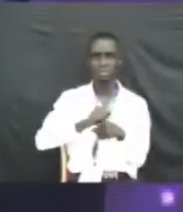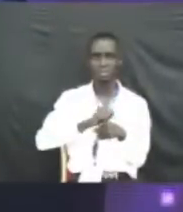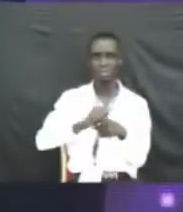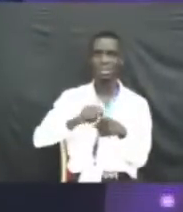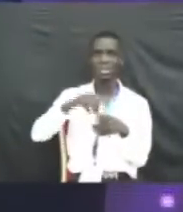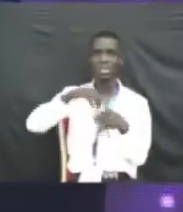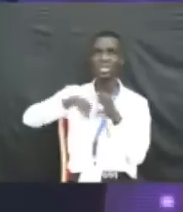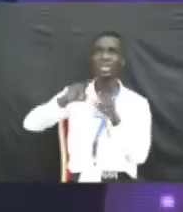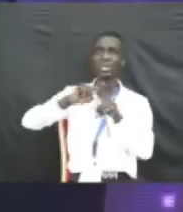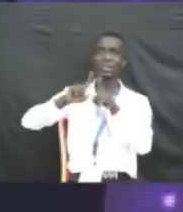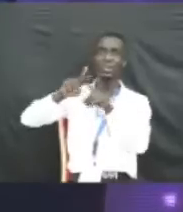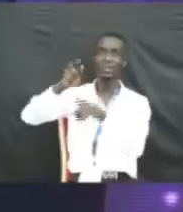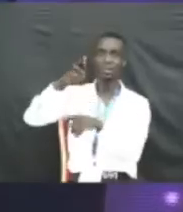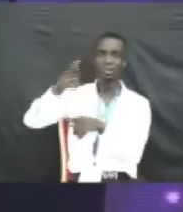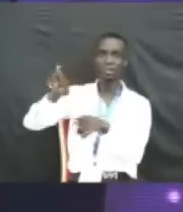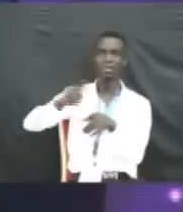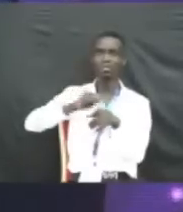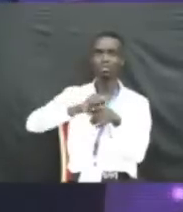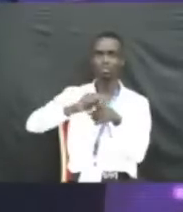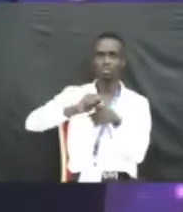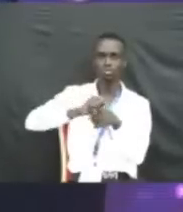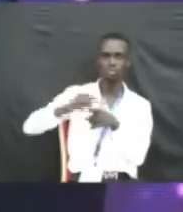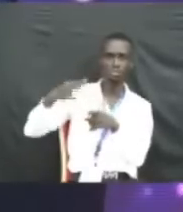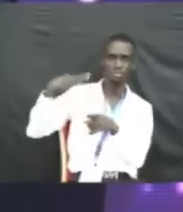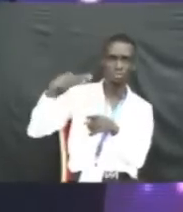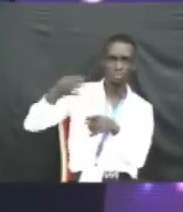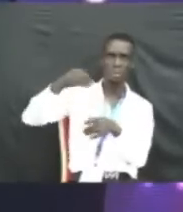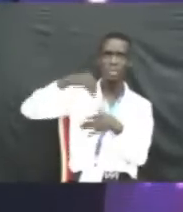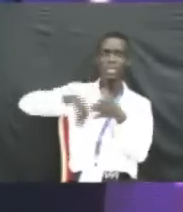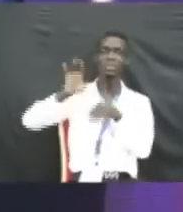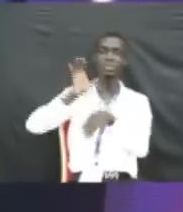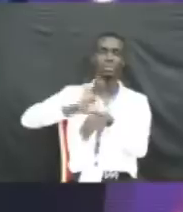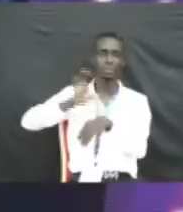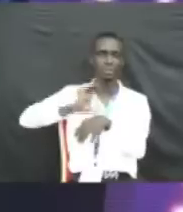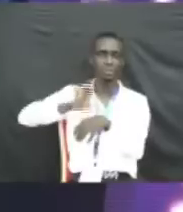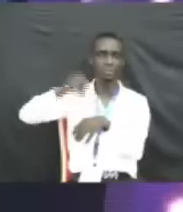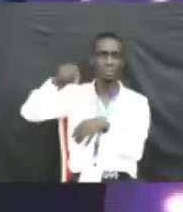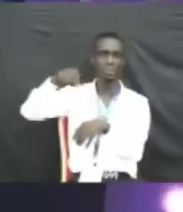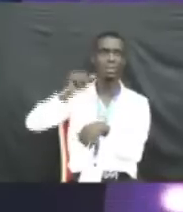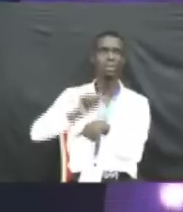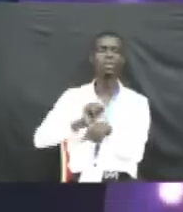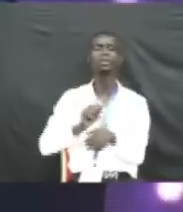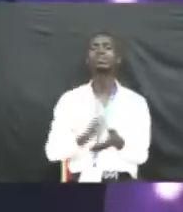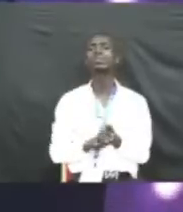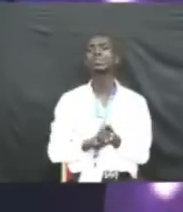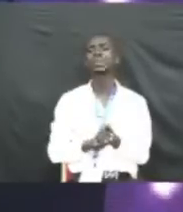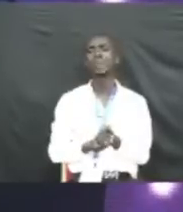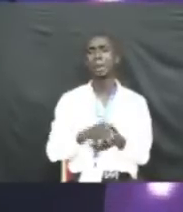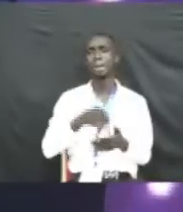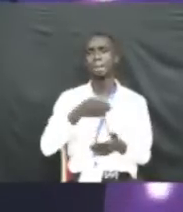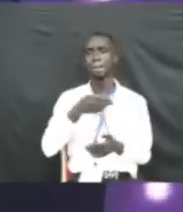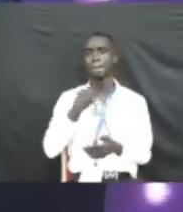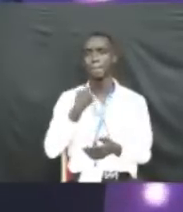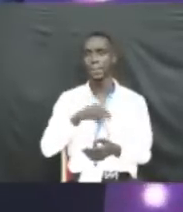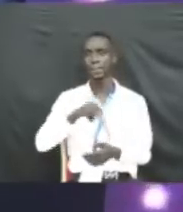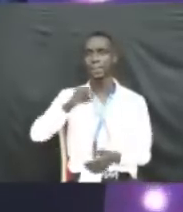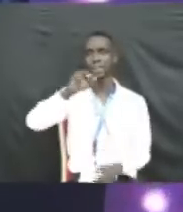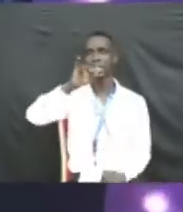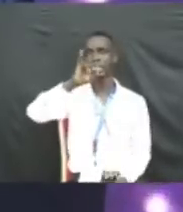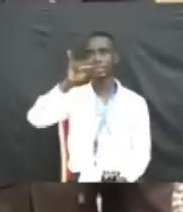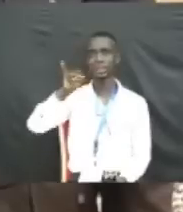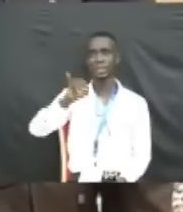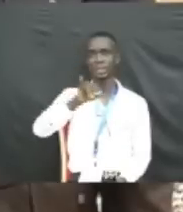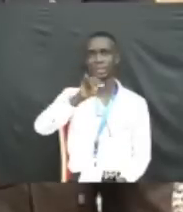regions to train volunteers in chapency. Now to the glory of God, Pastor Jujima was